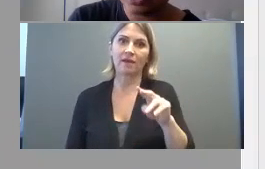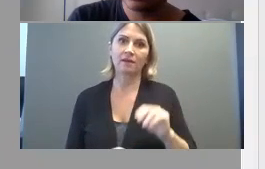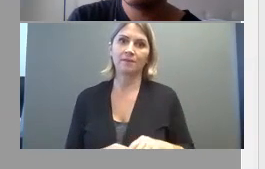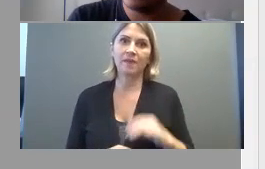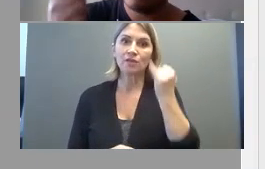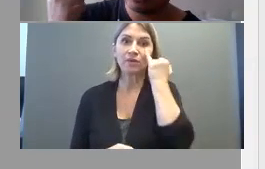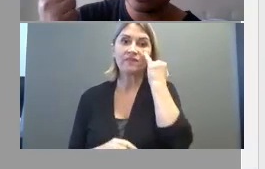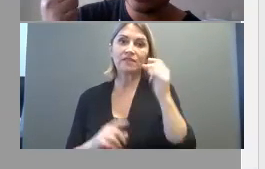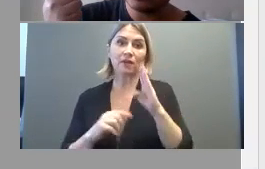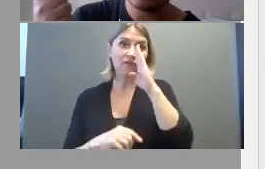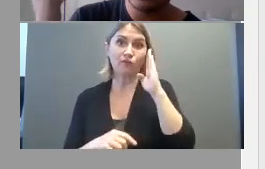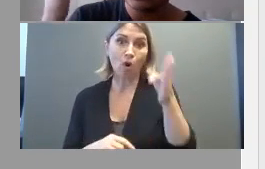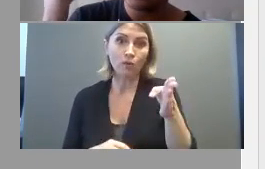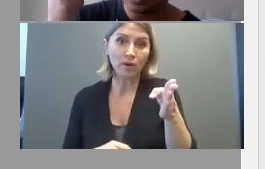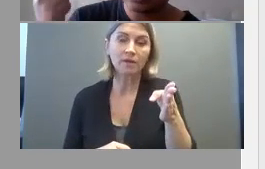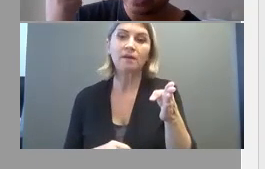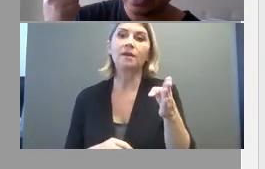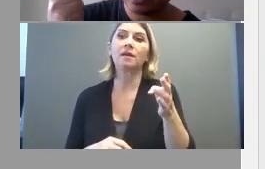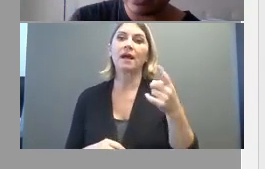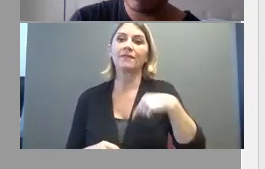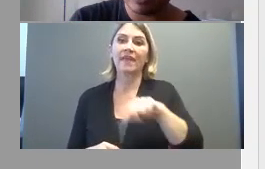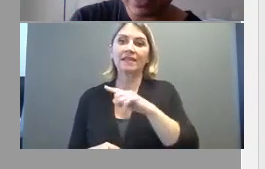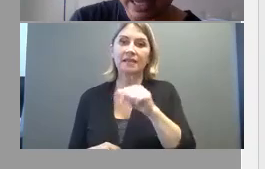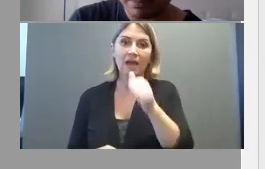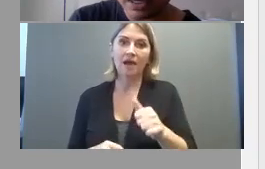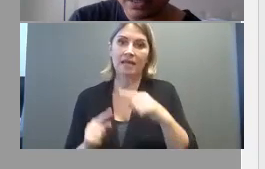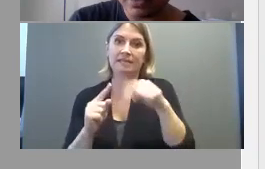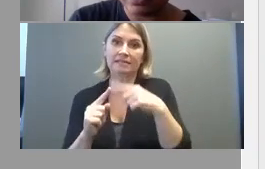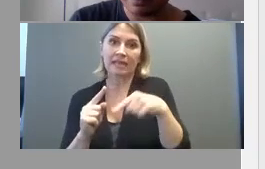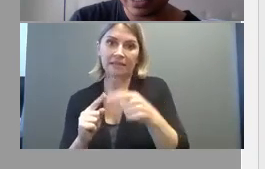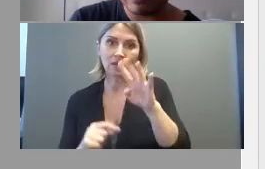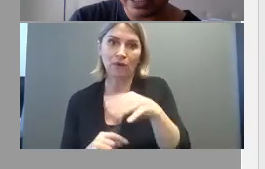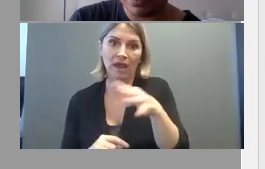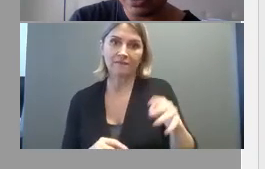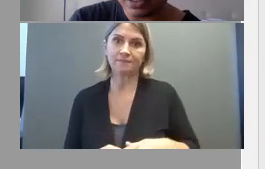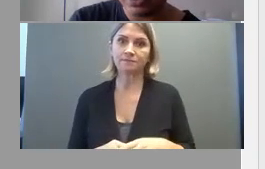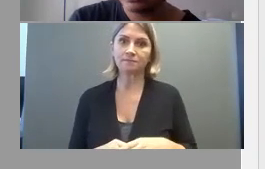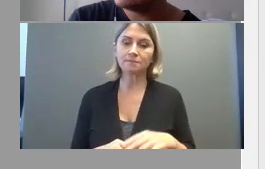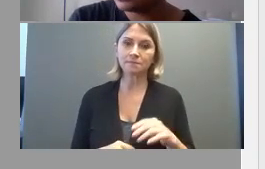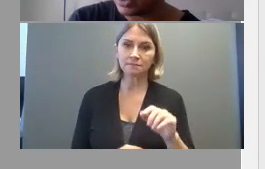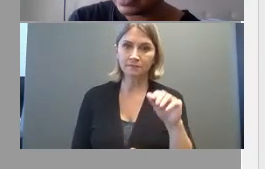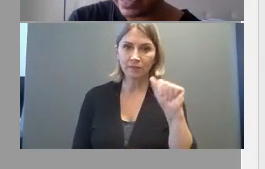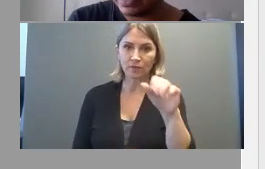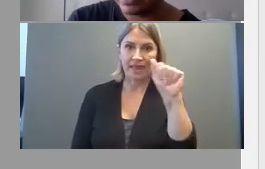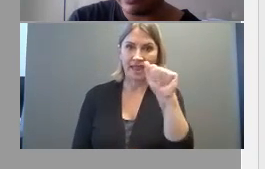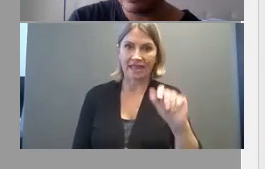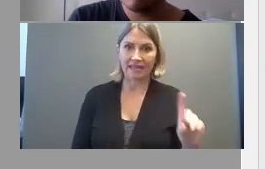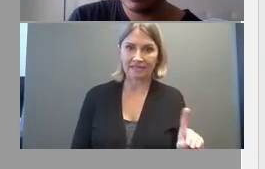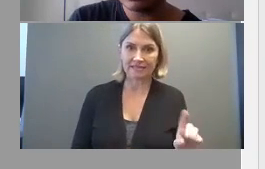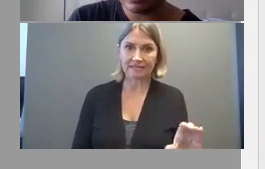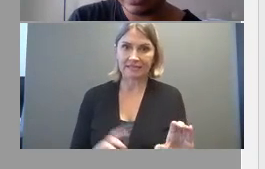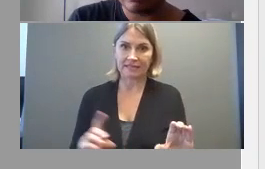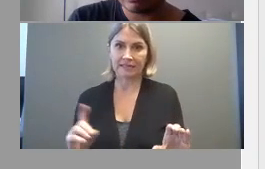forward edge, then we are guaranteed that this is not a cyclic graph, because ABD, this subgraph ABD, is not a cyclic